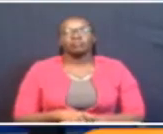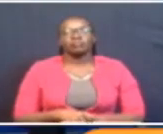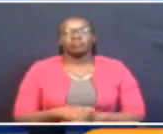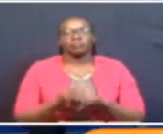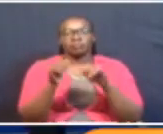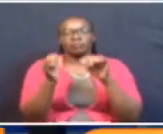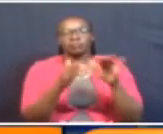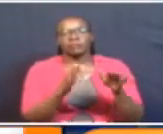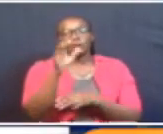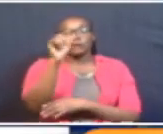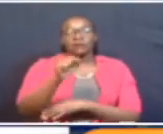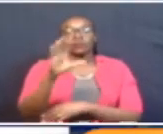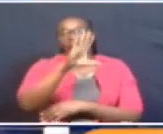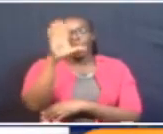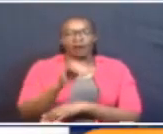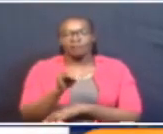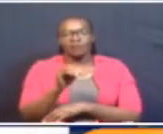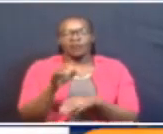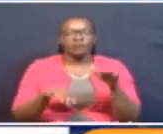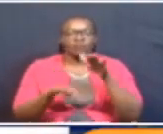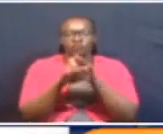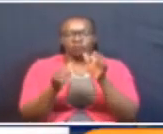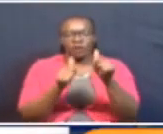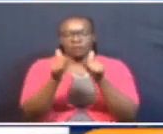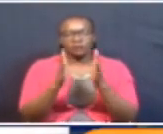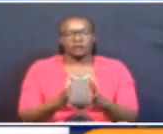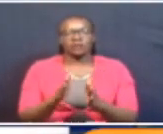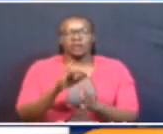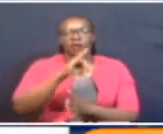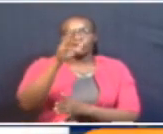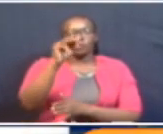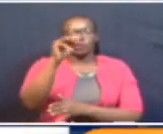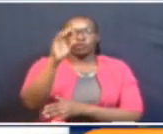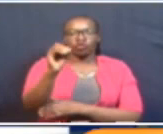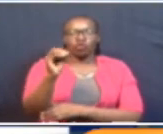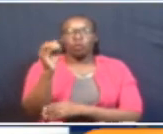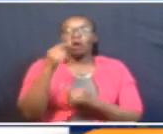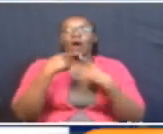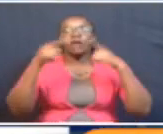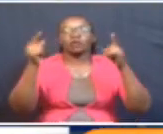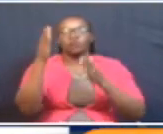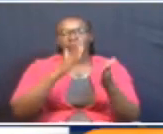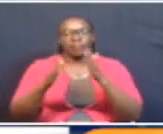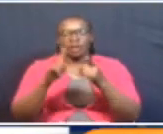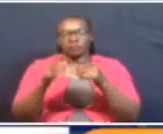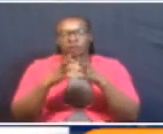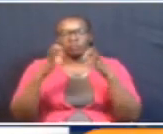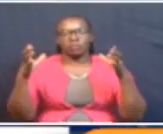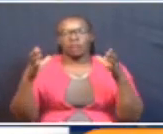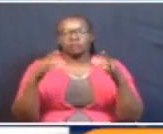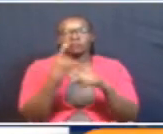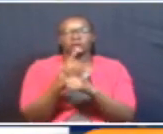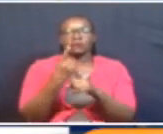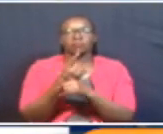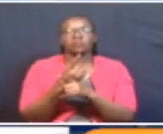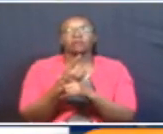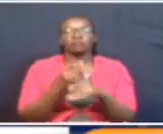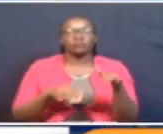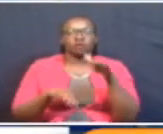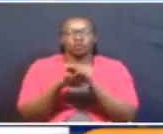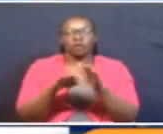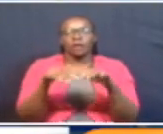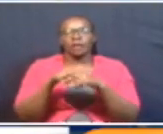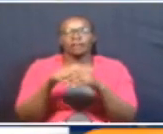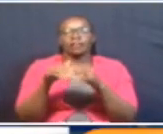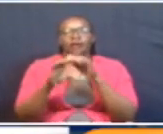South African legend and football administrator Jomo Sono has announced plans to expand his multinational soccer industry into the